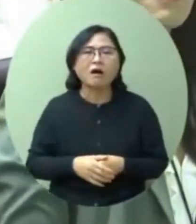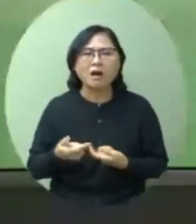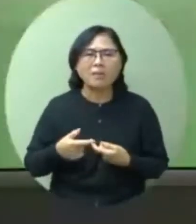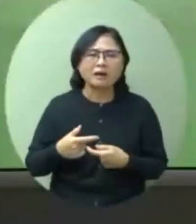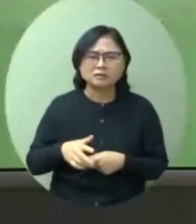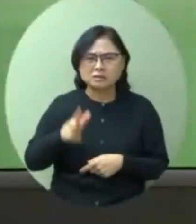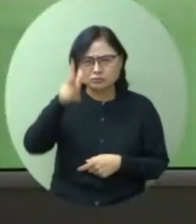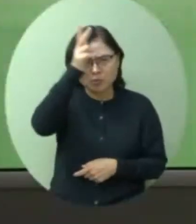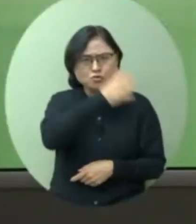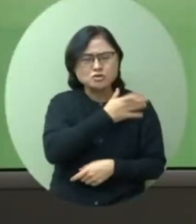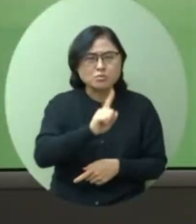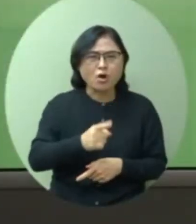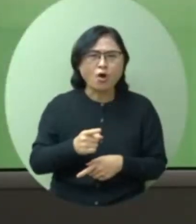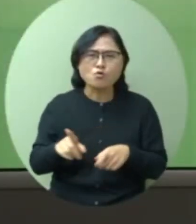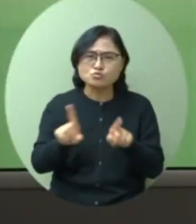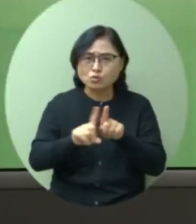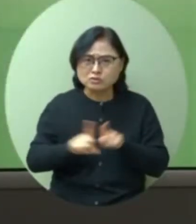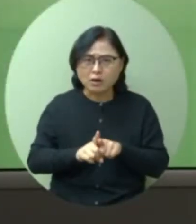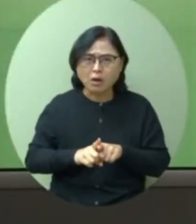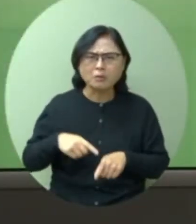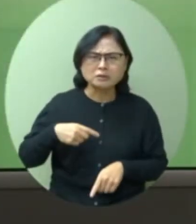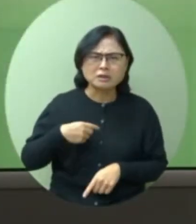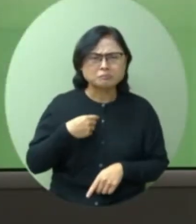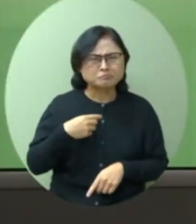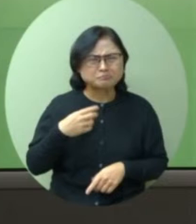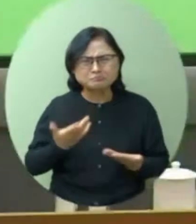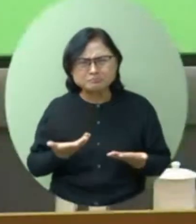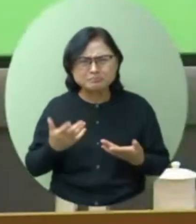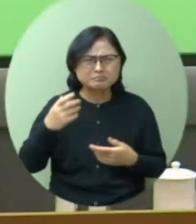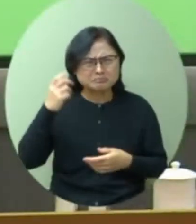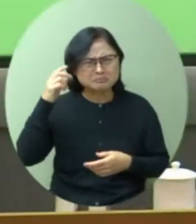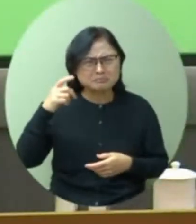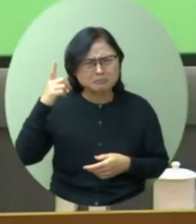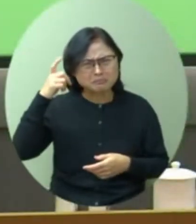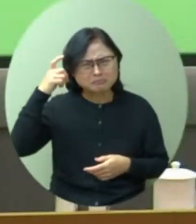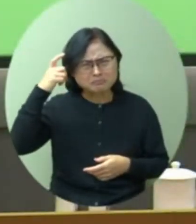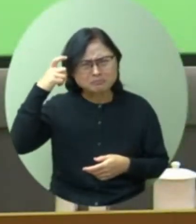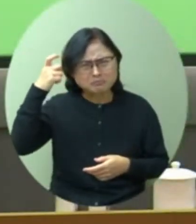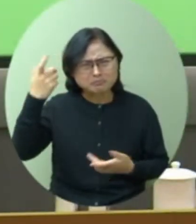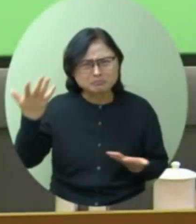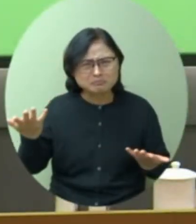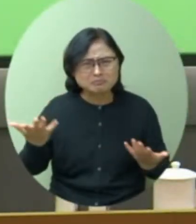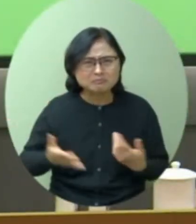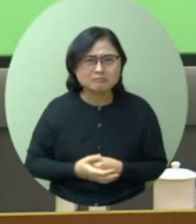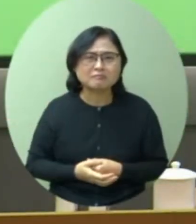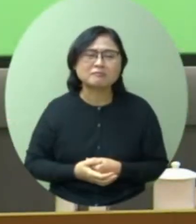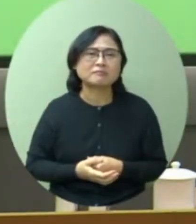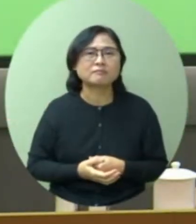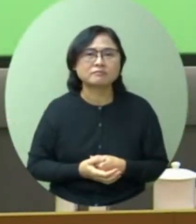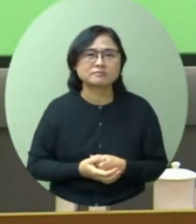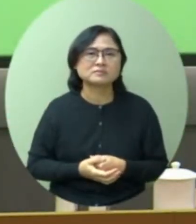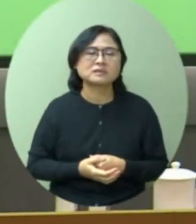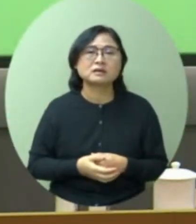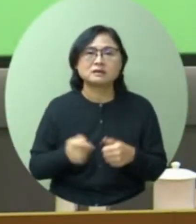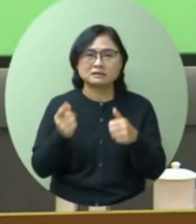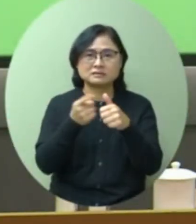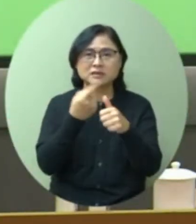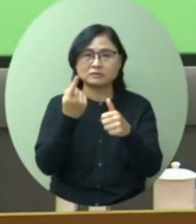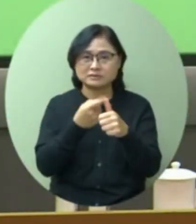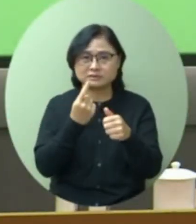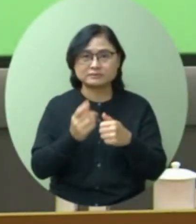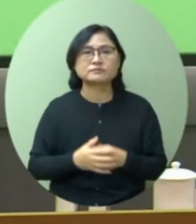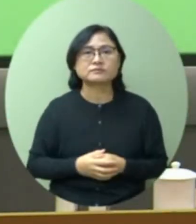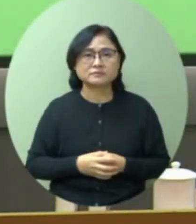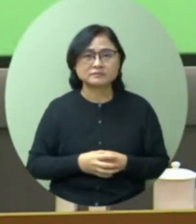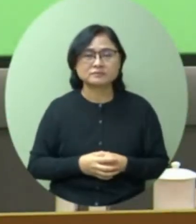First of all, the problem of some households living in substandard, subdivided